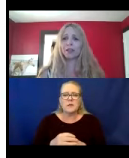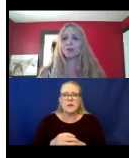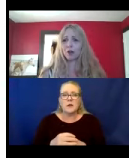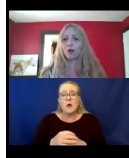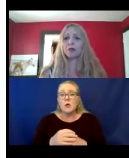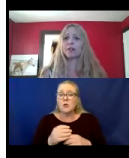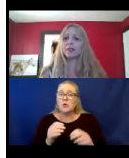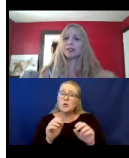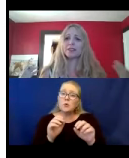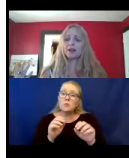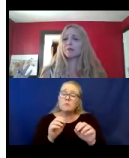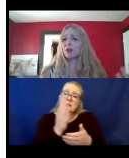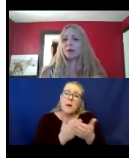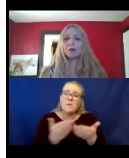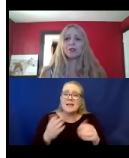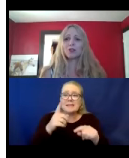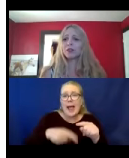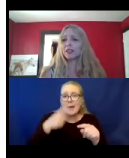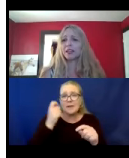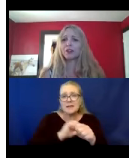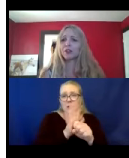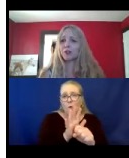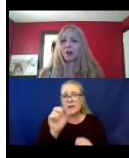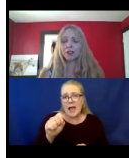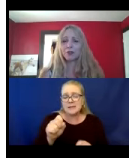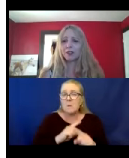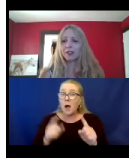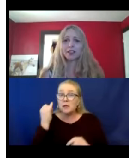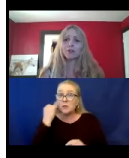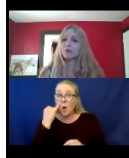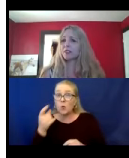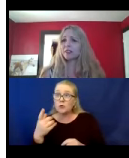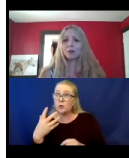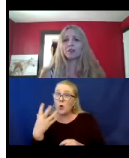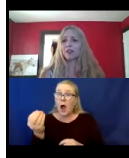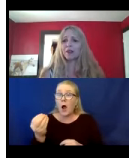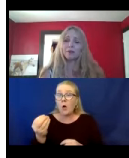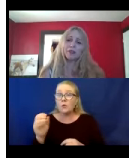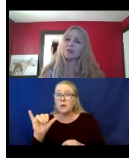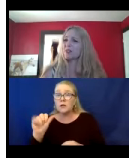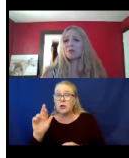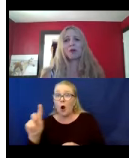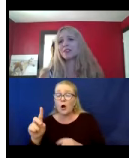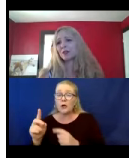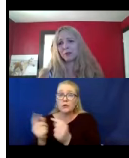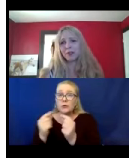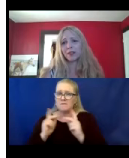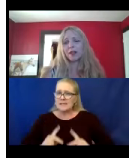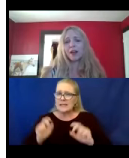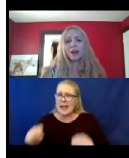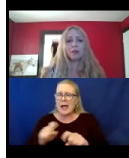do because of COVID, but things that, maybe you enjoyed getting out in your yard and doing things and you're physically able to do that, but you just don't want